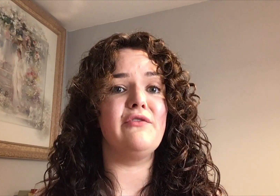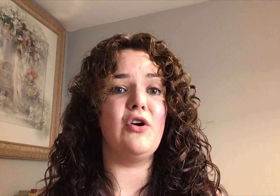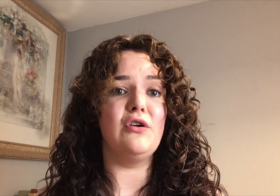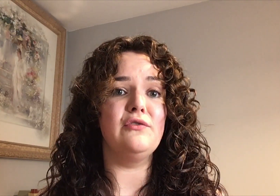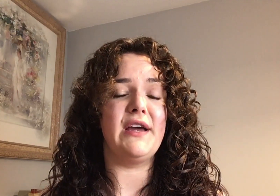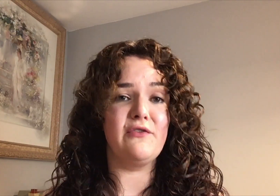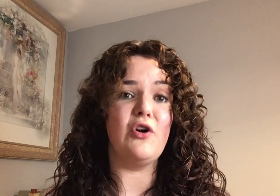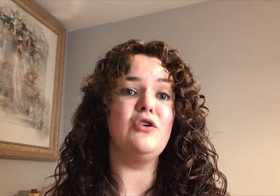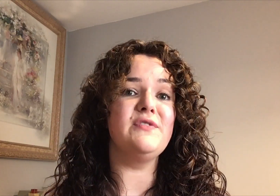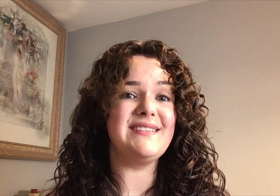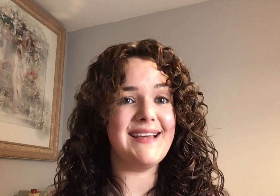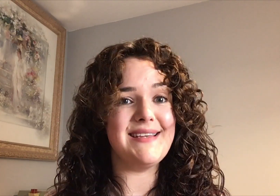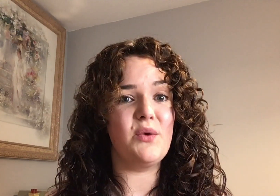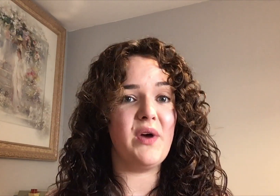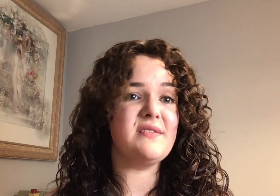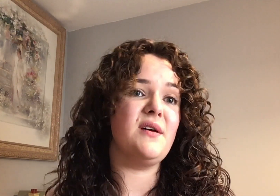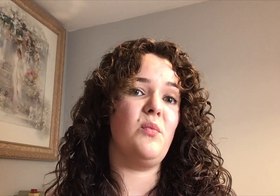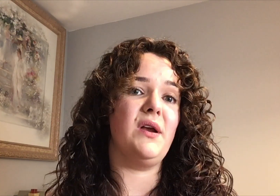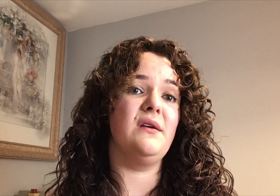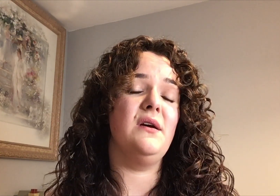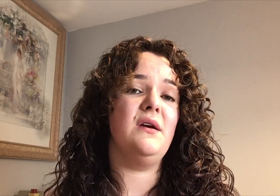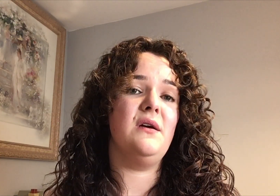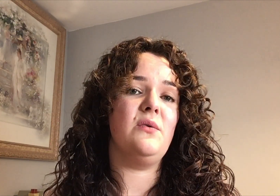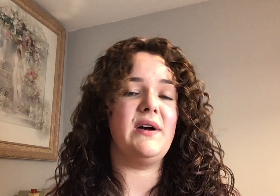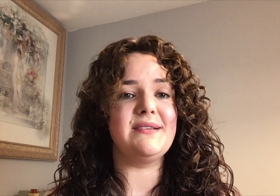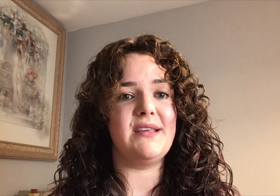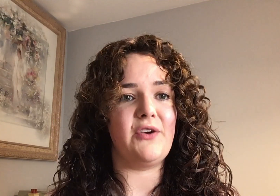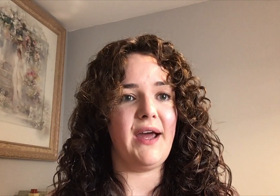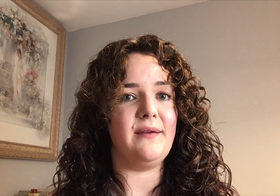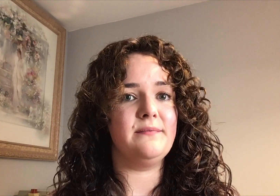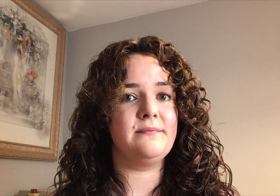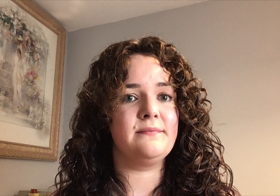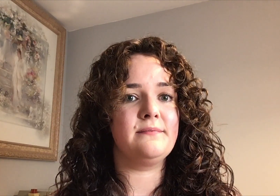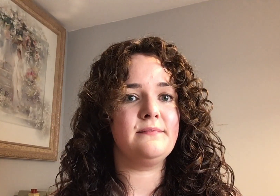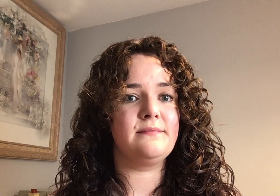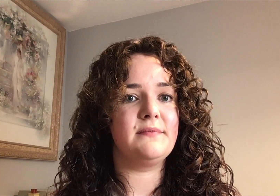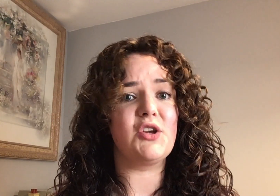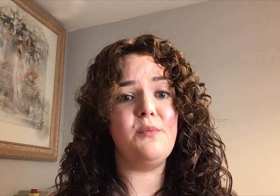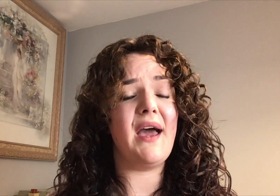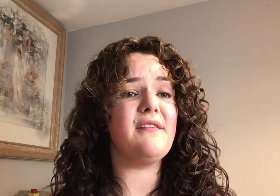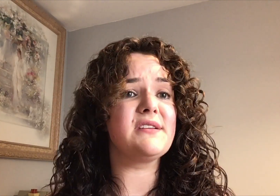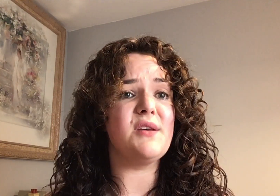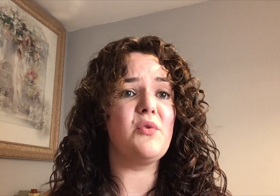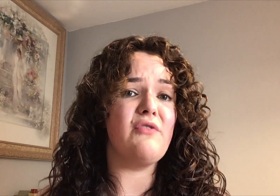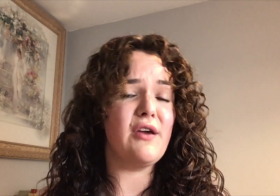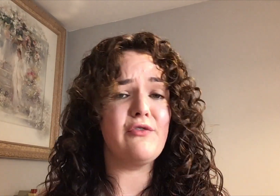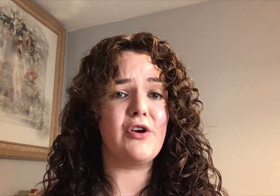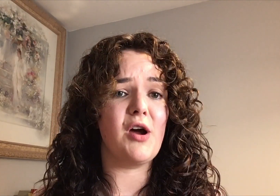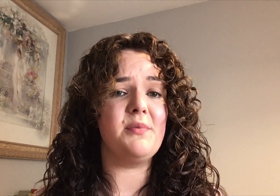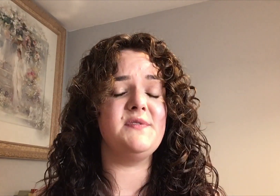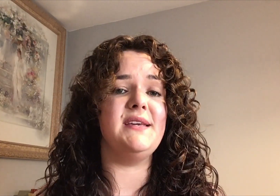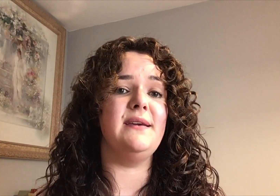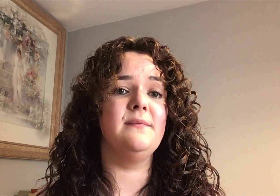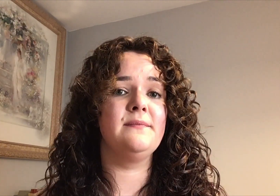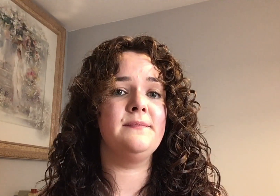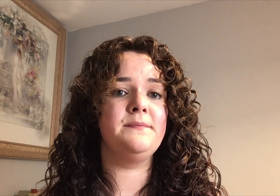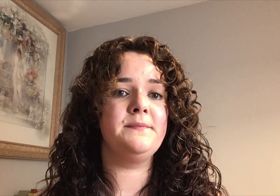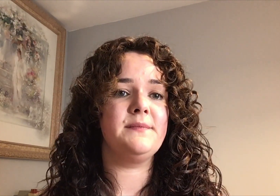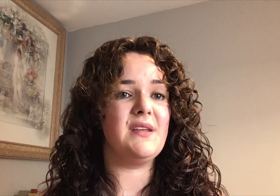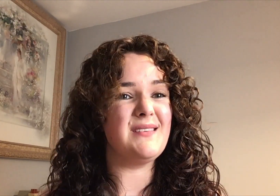Compassion can involve sitting with someone whilst they cry. It could be having someone round for a cup of